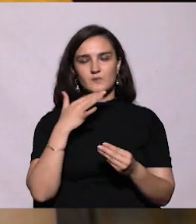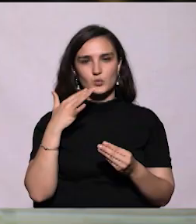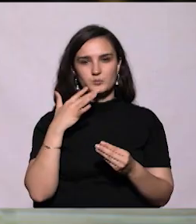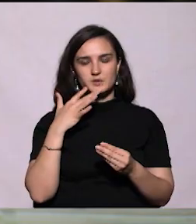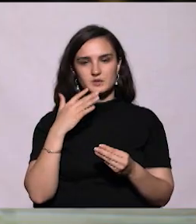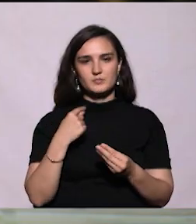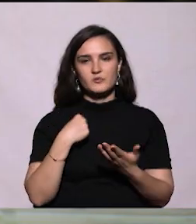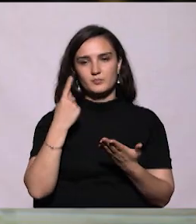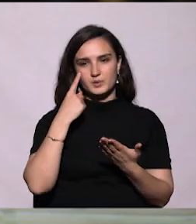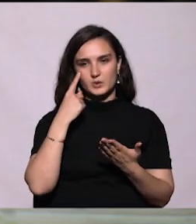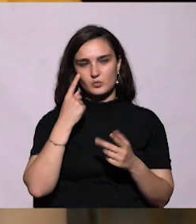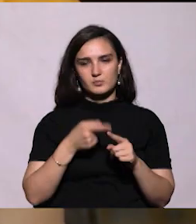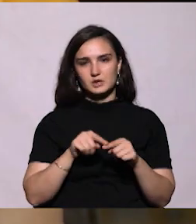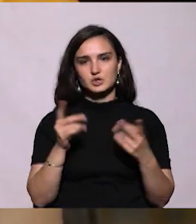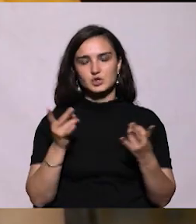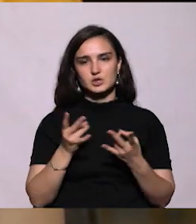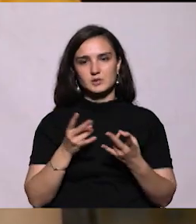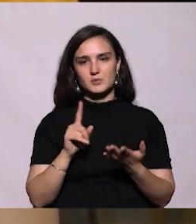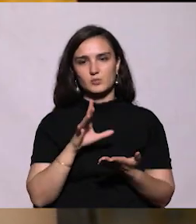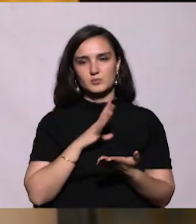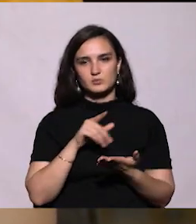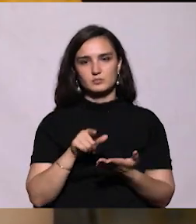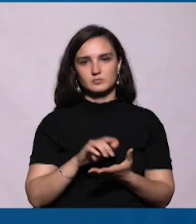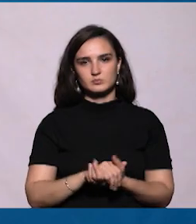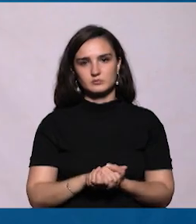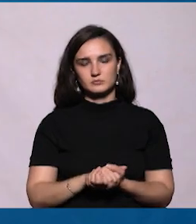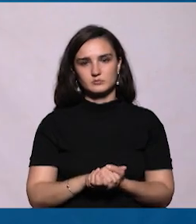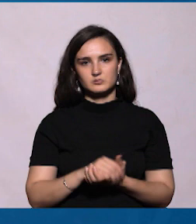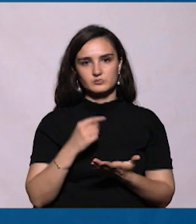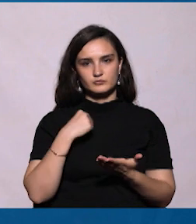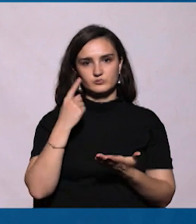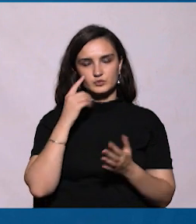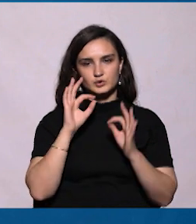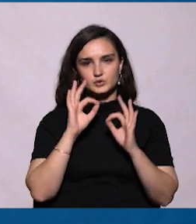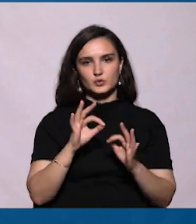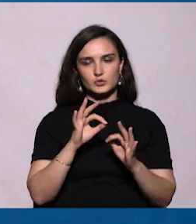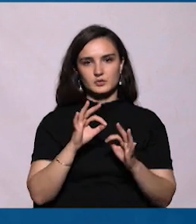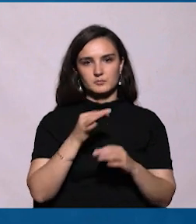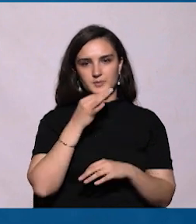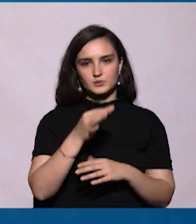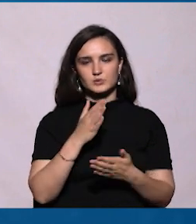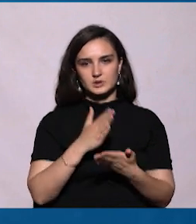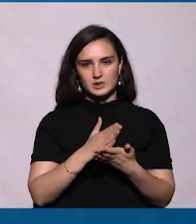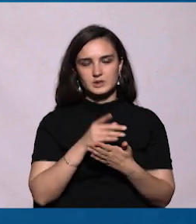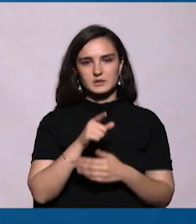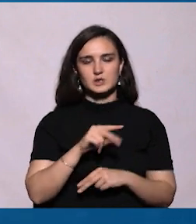number, I think the right answer is workforce. Very good, Miss Sophie.